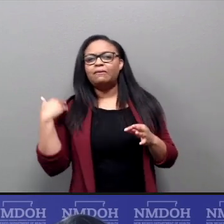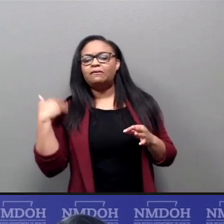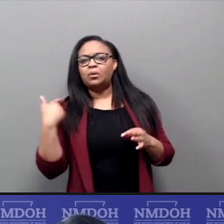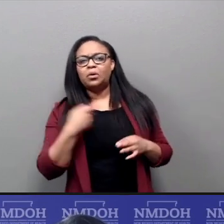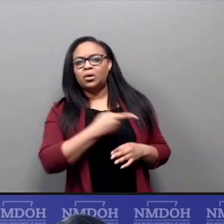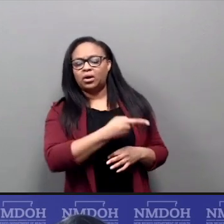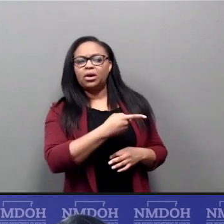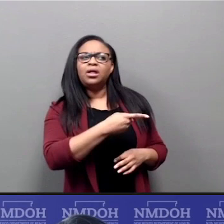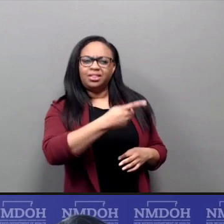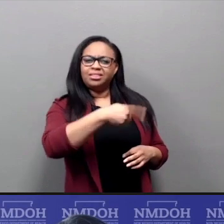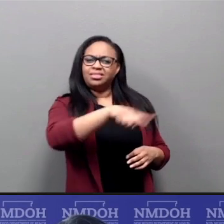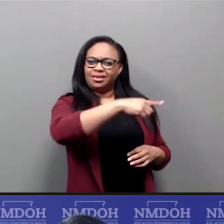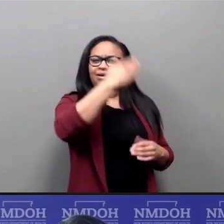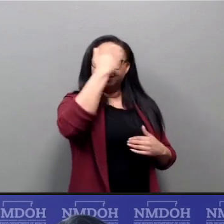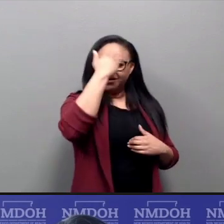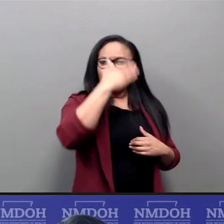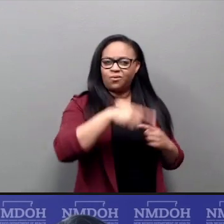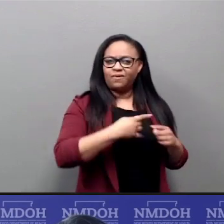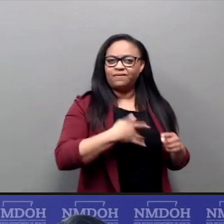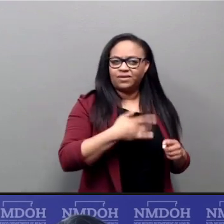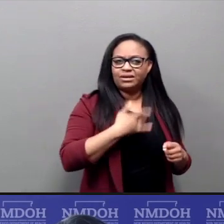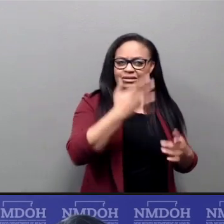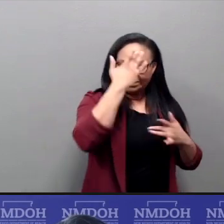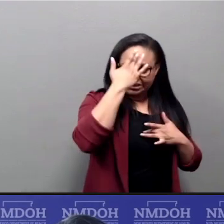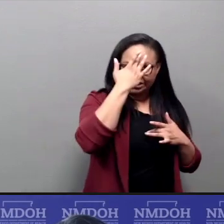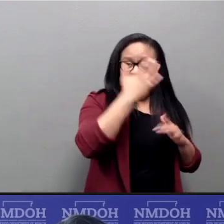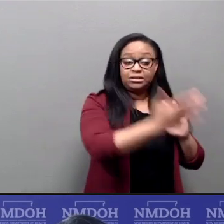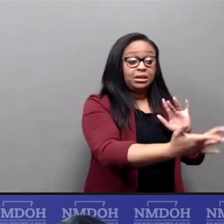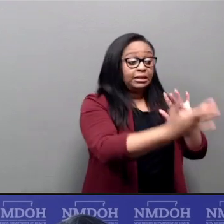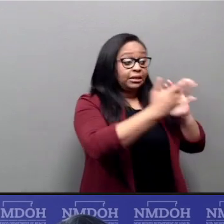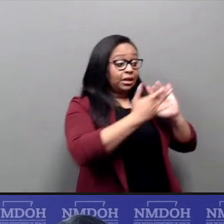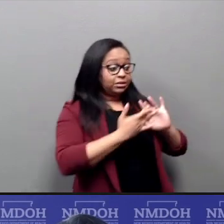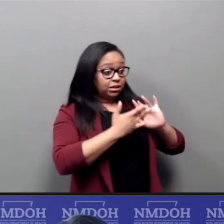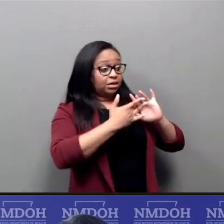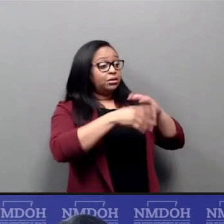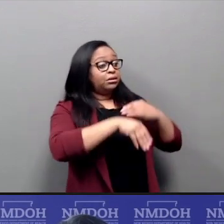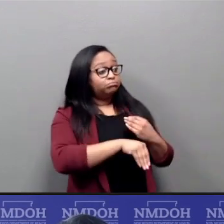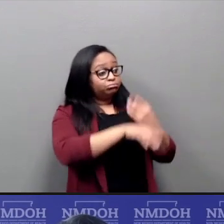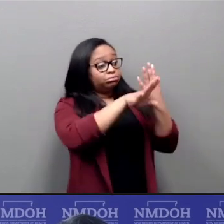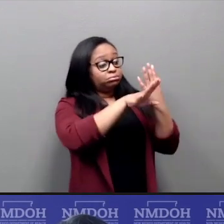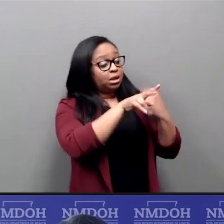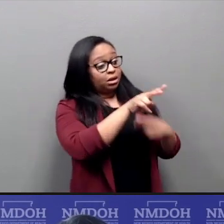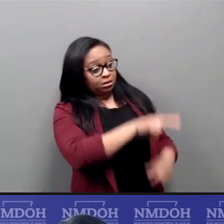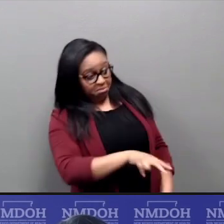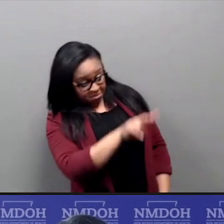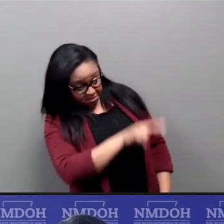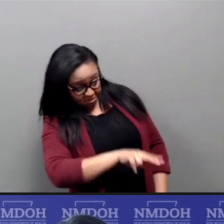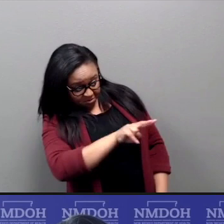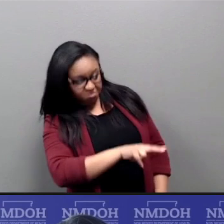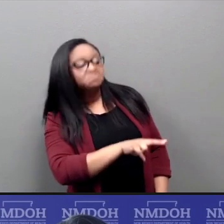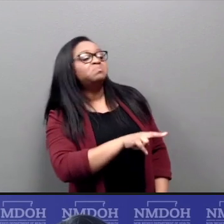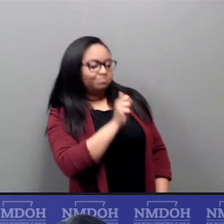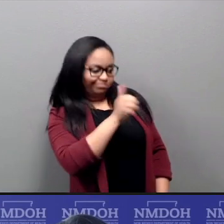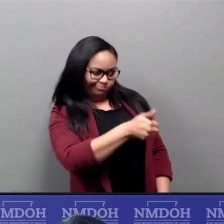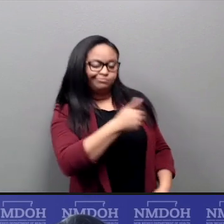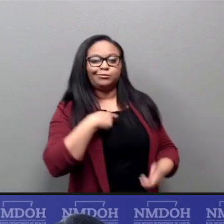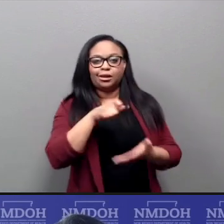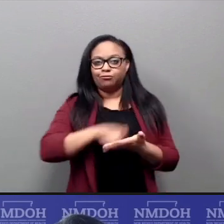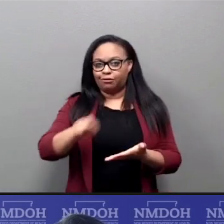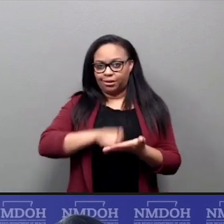us, and we're able to get them Paxlovid into their mouth in 12 to 24 hours after